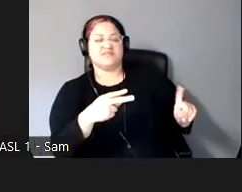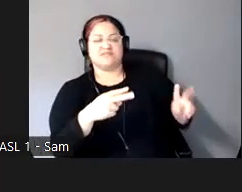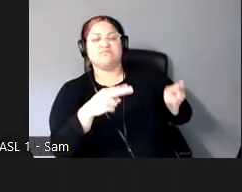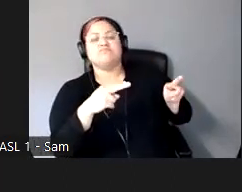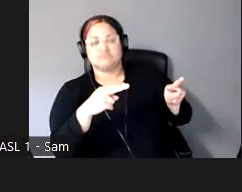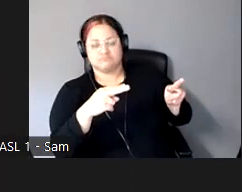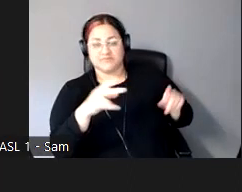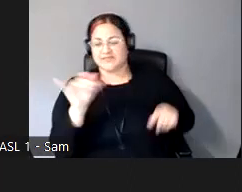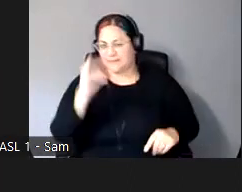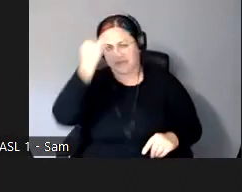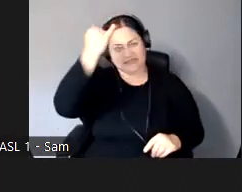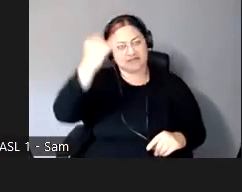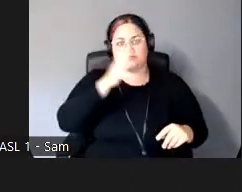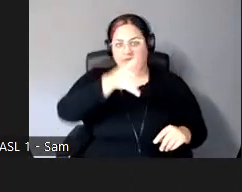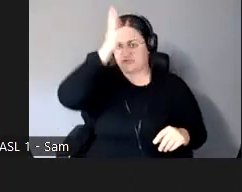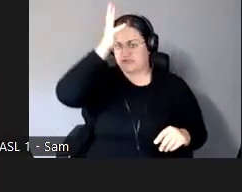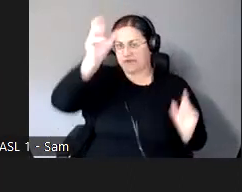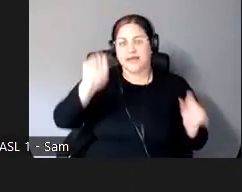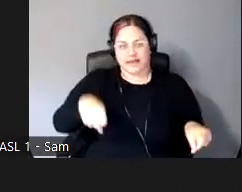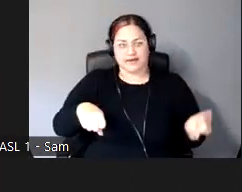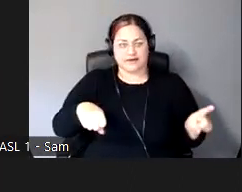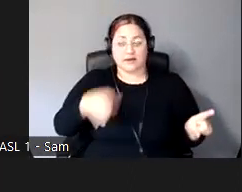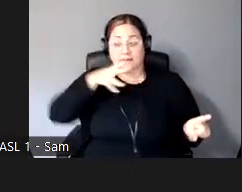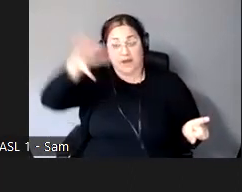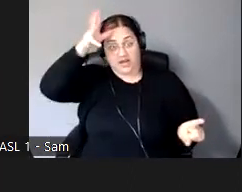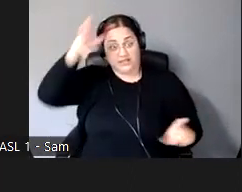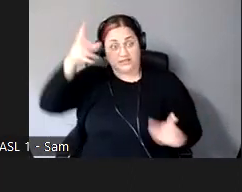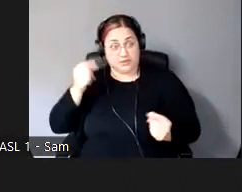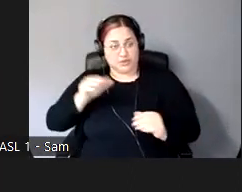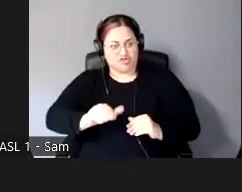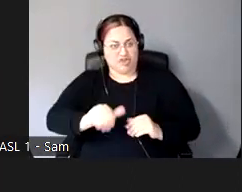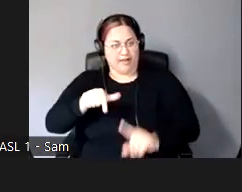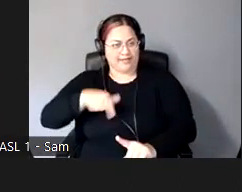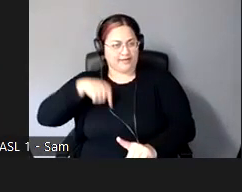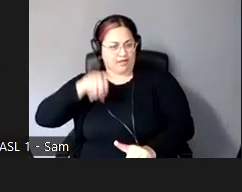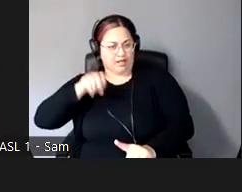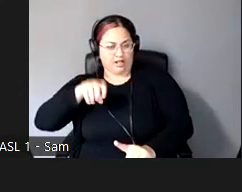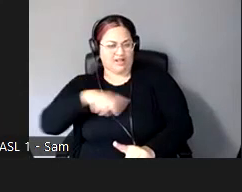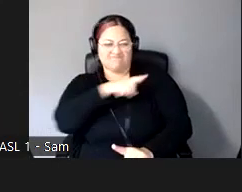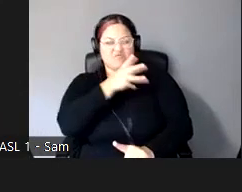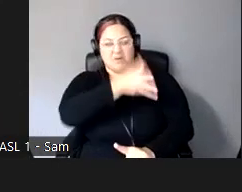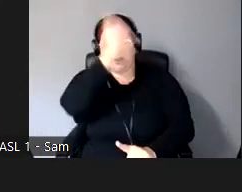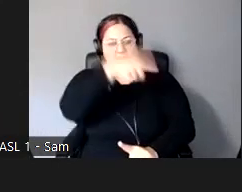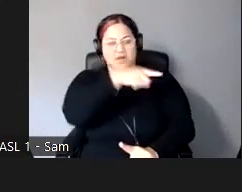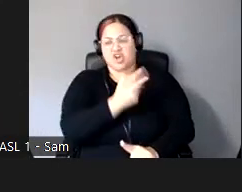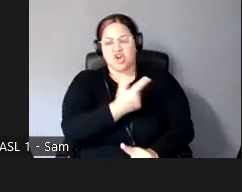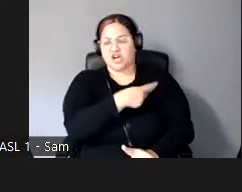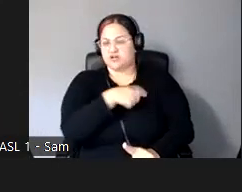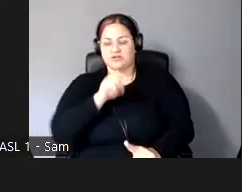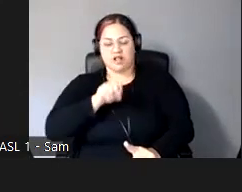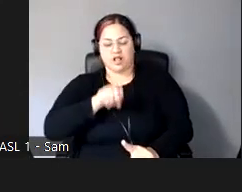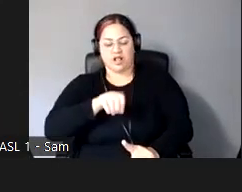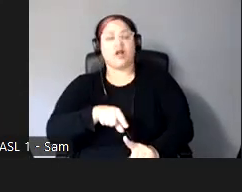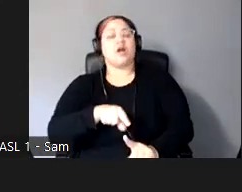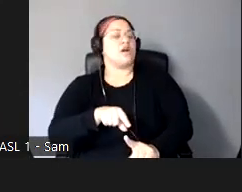connections to the grandchild, which is what our speaker will be talking about today. And seniors do have rights